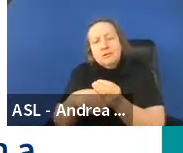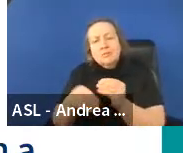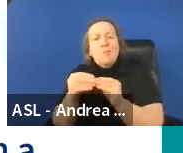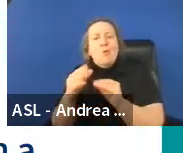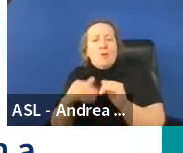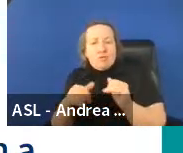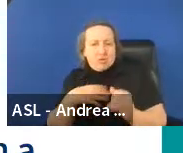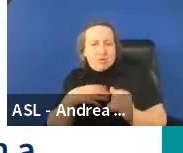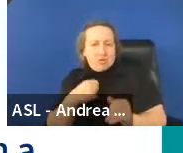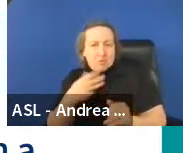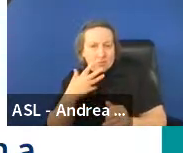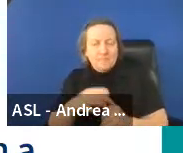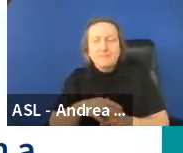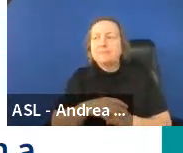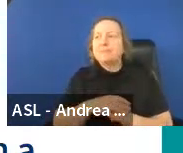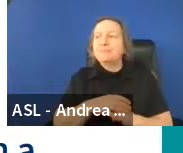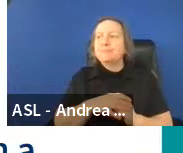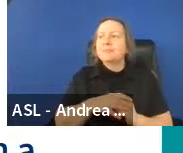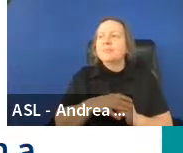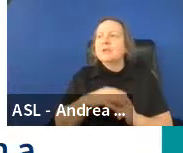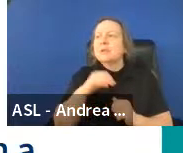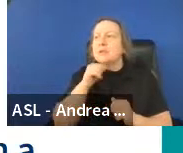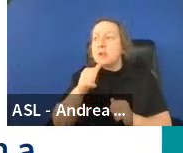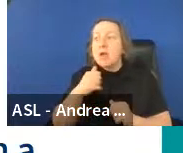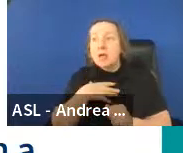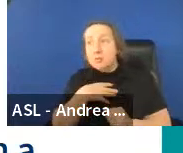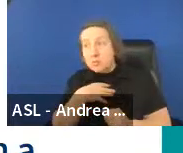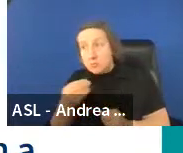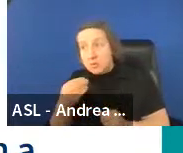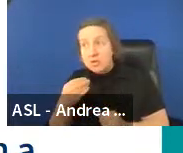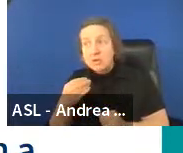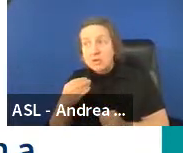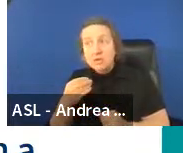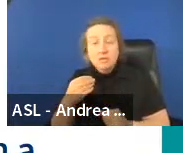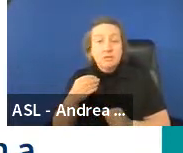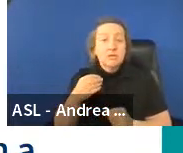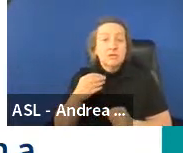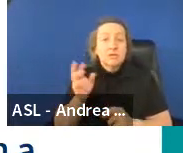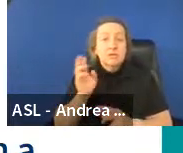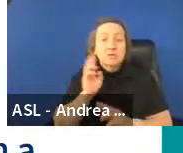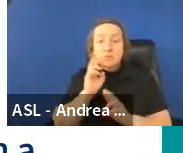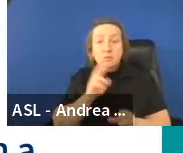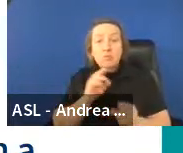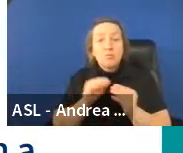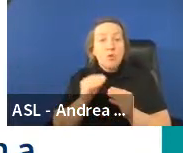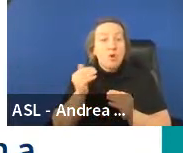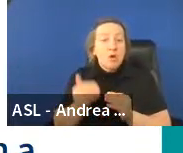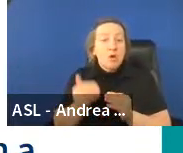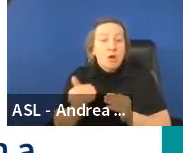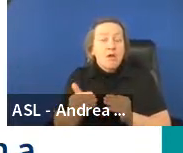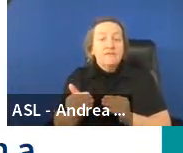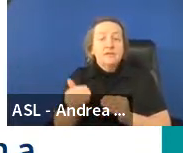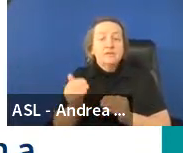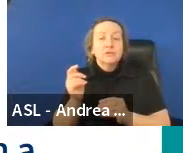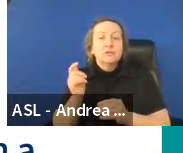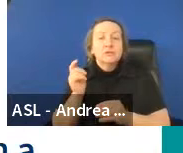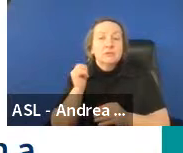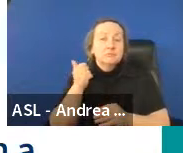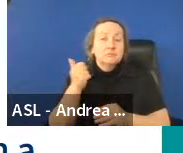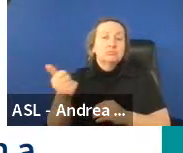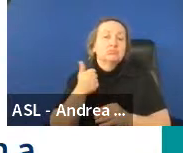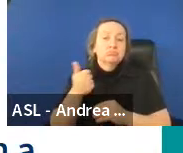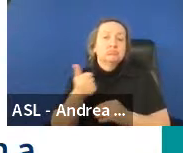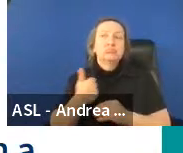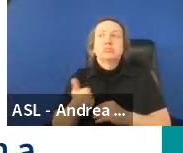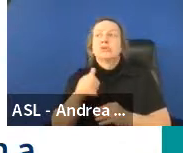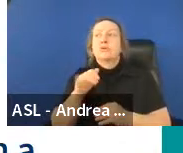Caucasian. The non-white respondents really reported more frequently traveling across the bridge. So that